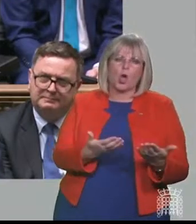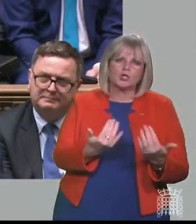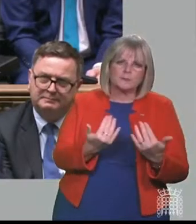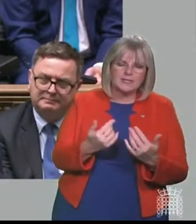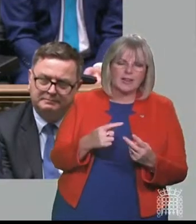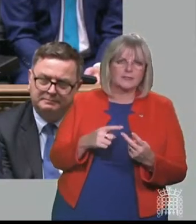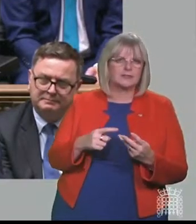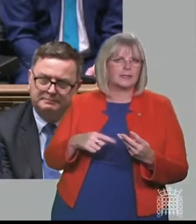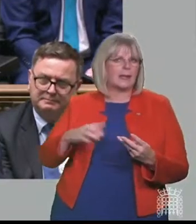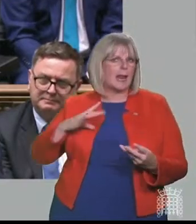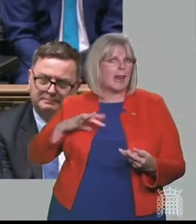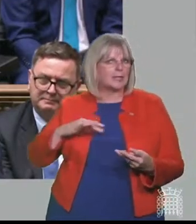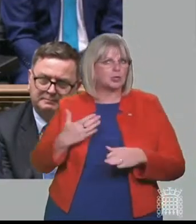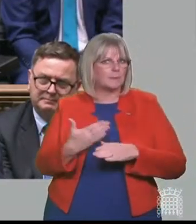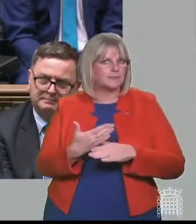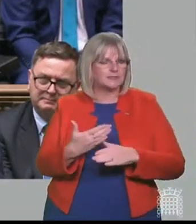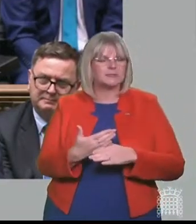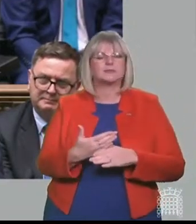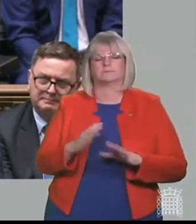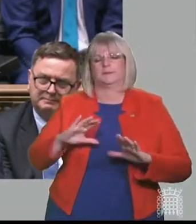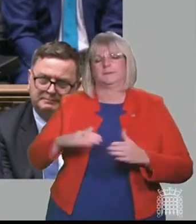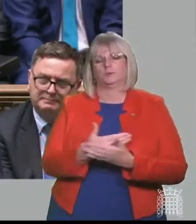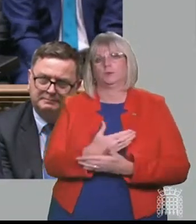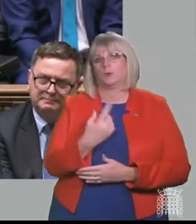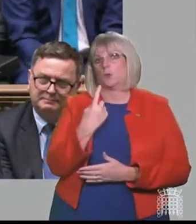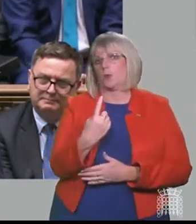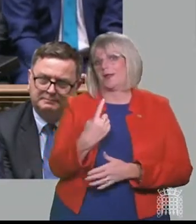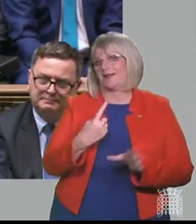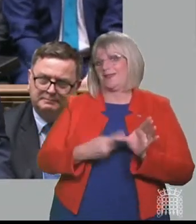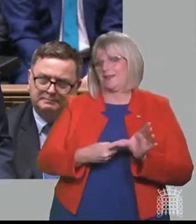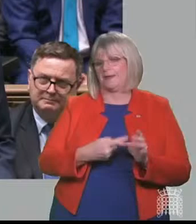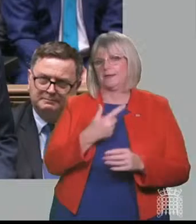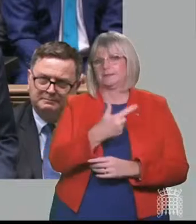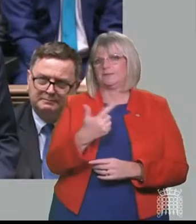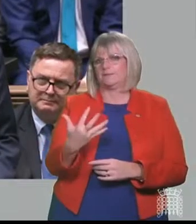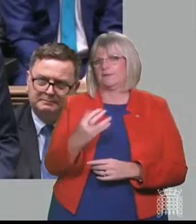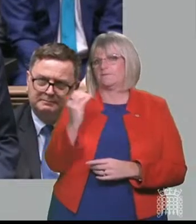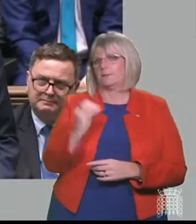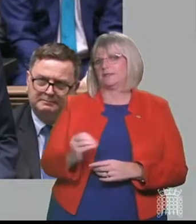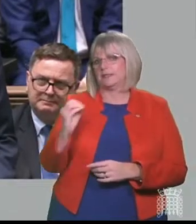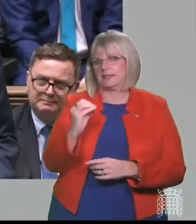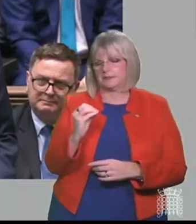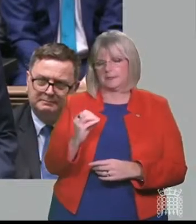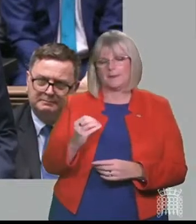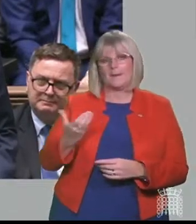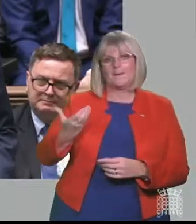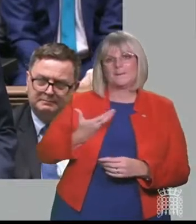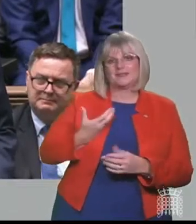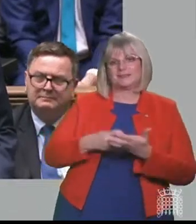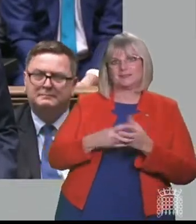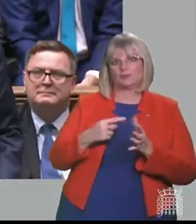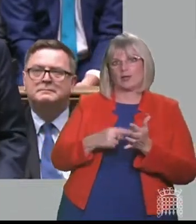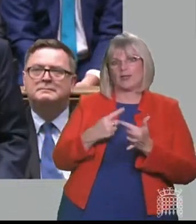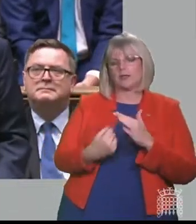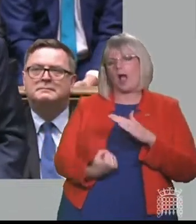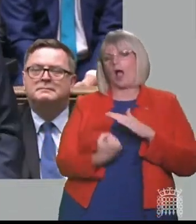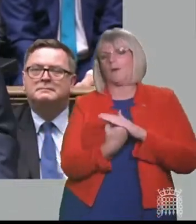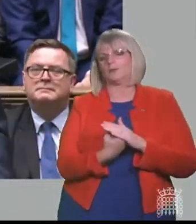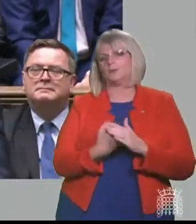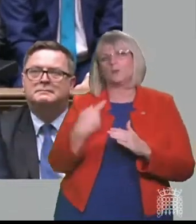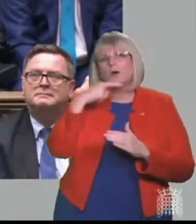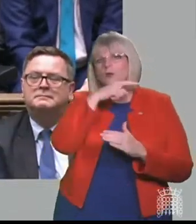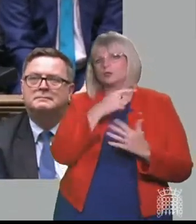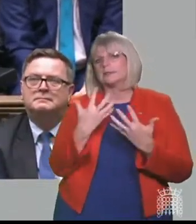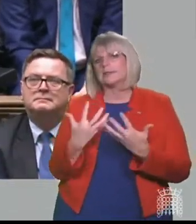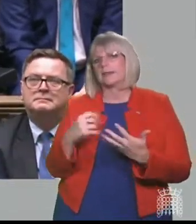businesses, we've introduced a one-year 75% discount on business rates up to £110,000. And those measures